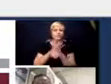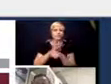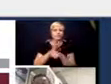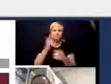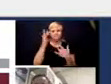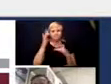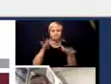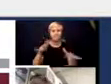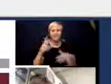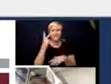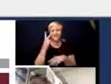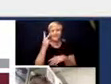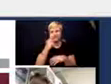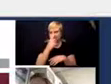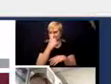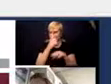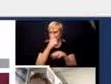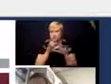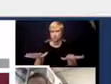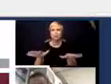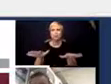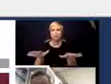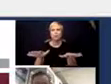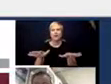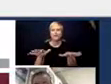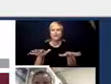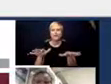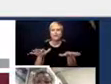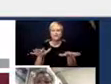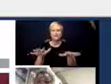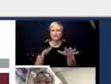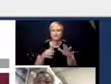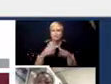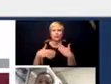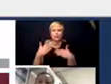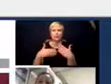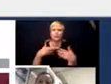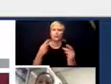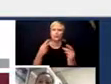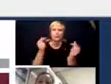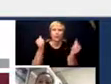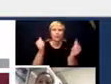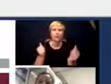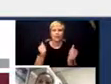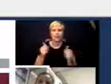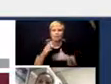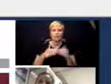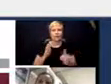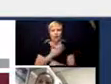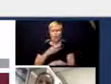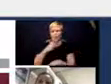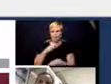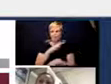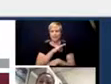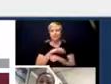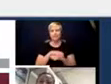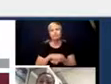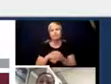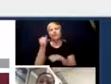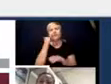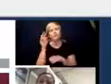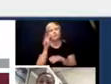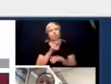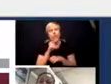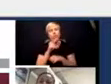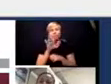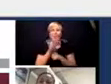the current existing staff in our Division of Public Health. Additionally, if we look at models nationally and in our state, it